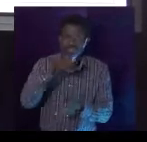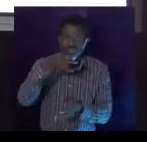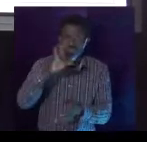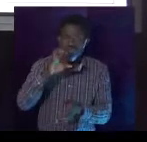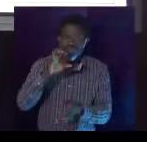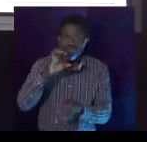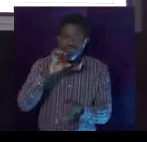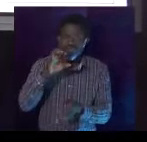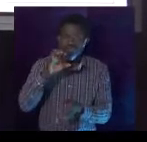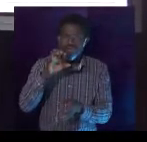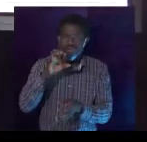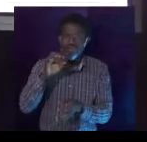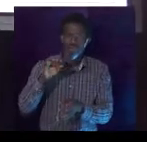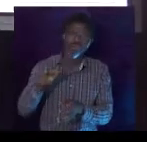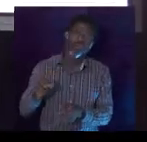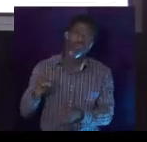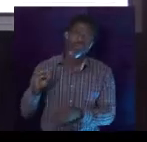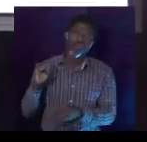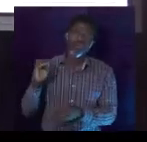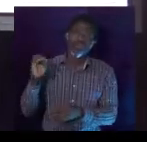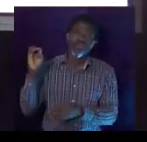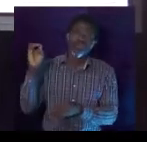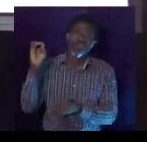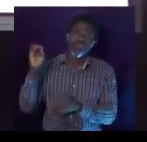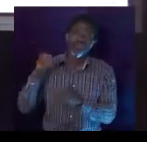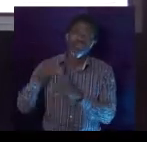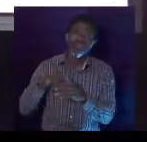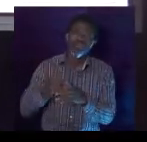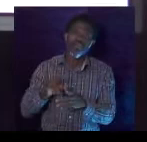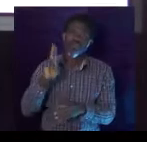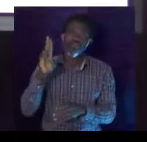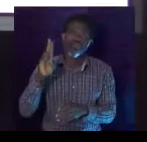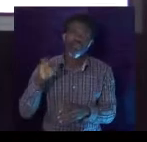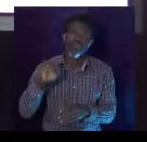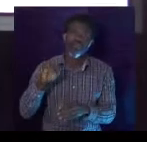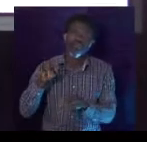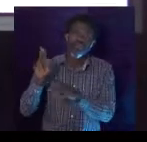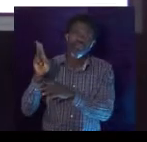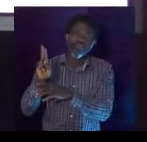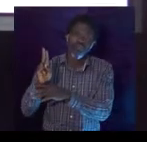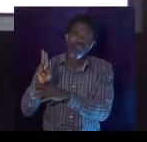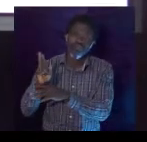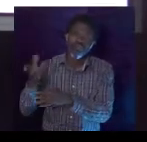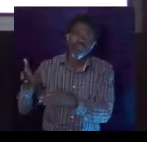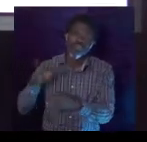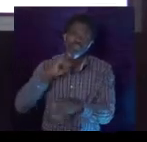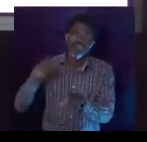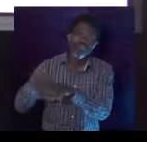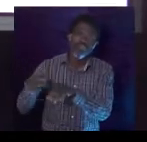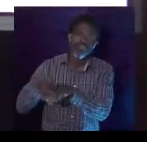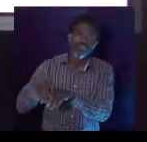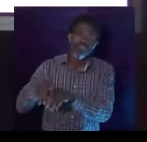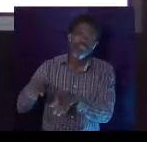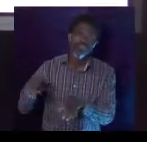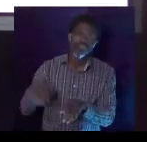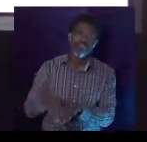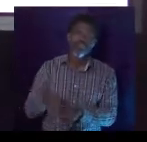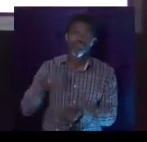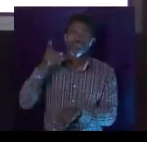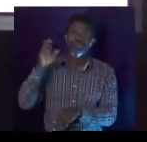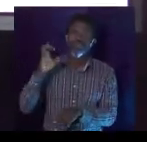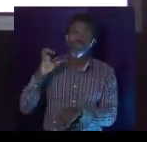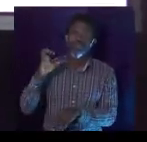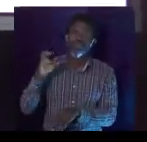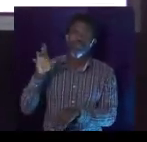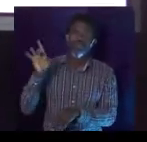degrees on the Celsius scale, 100 degrees or 100 units here, is the same as 180